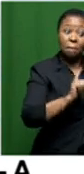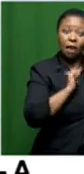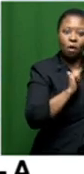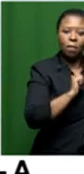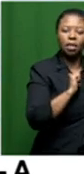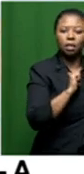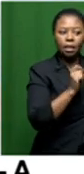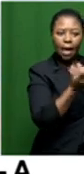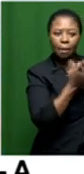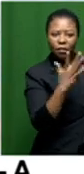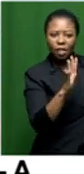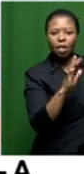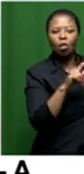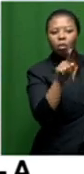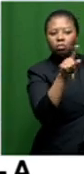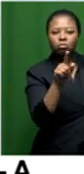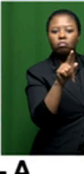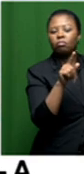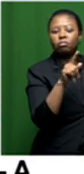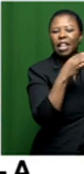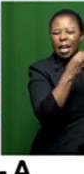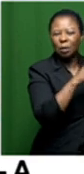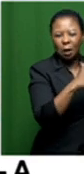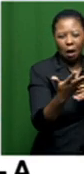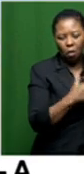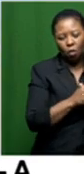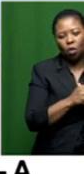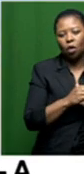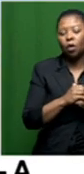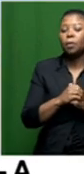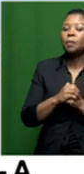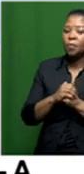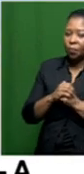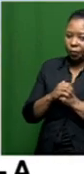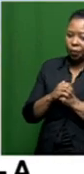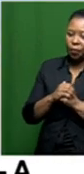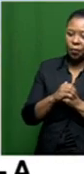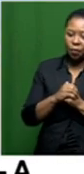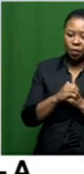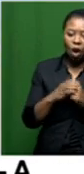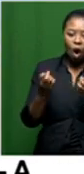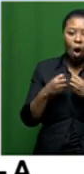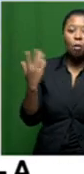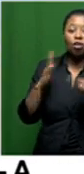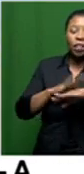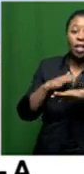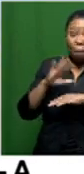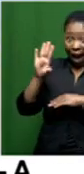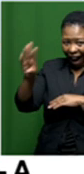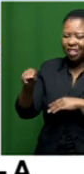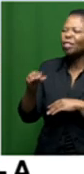pieces that you saw and how they translated? A lot of the time, I ask them what they want to